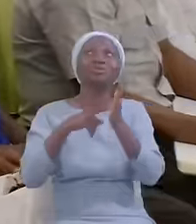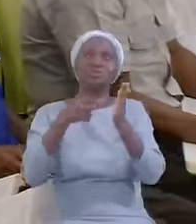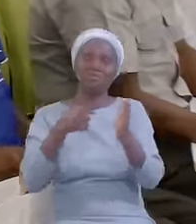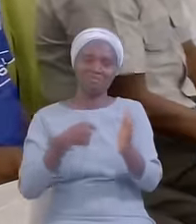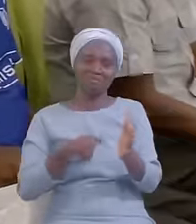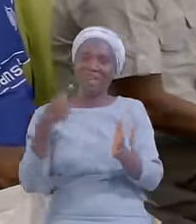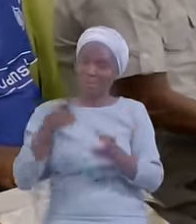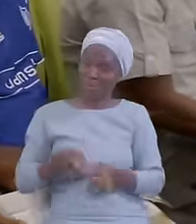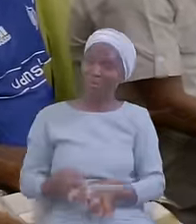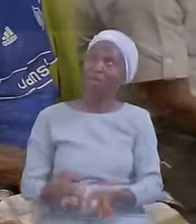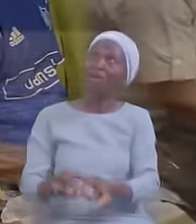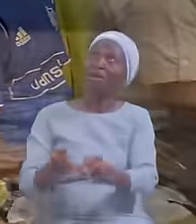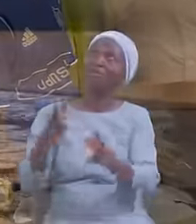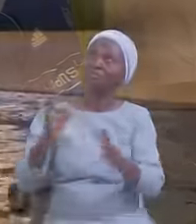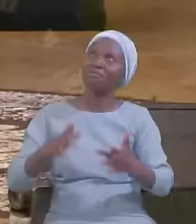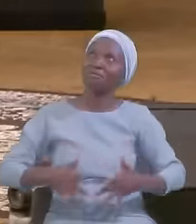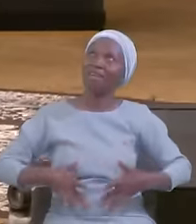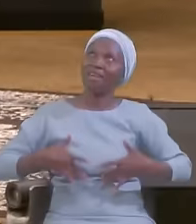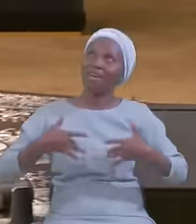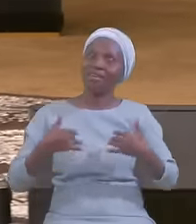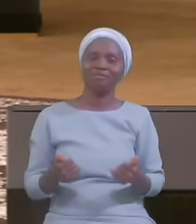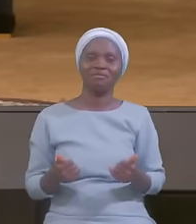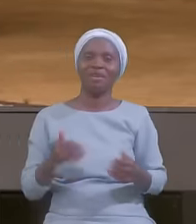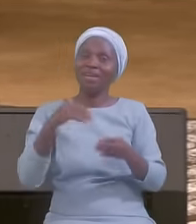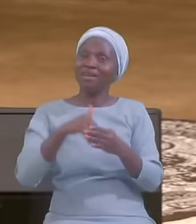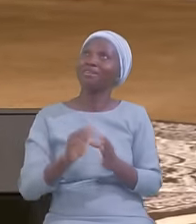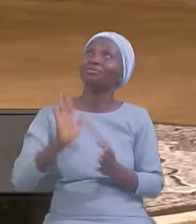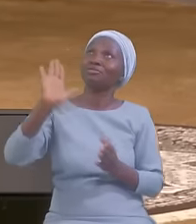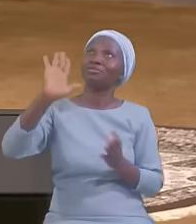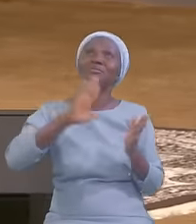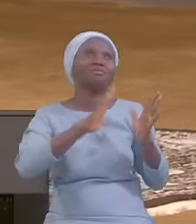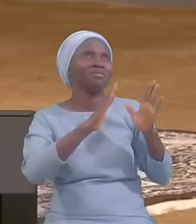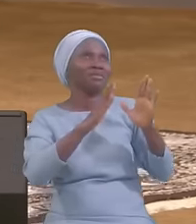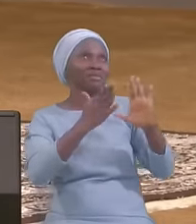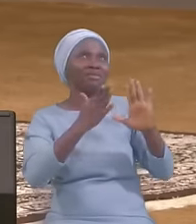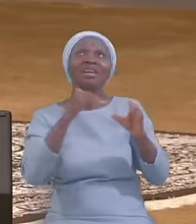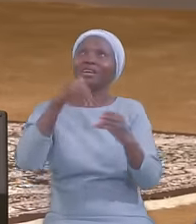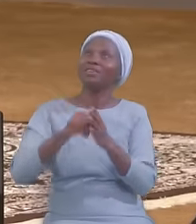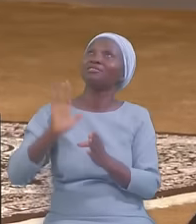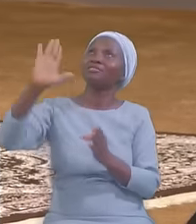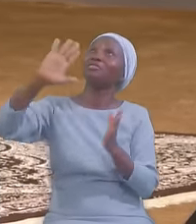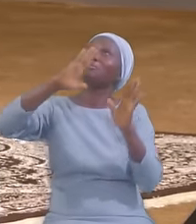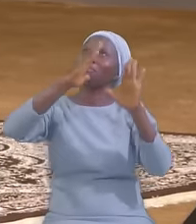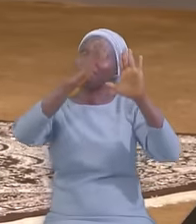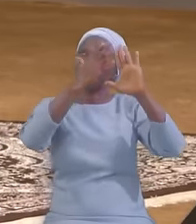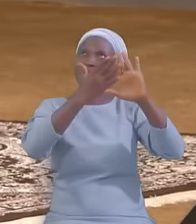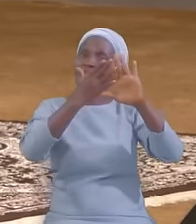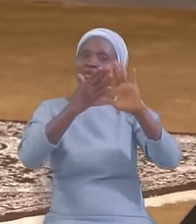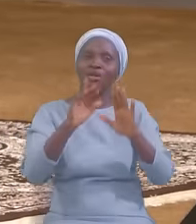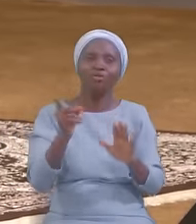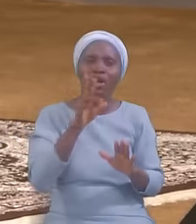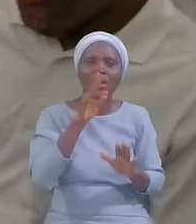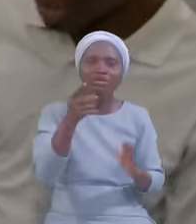the path of life in thy presence. In thy presence, where are you